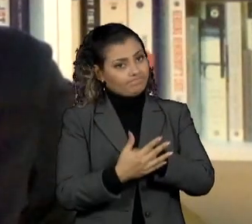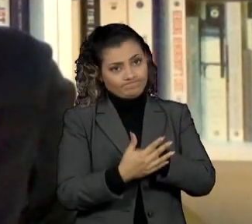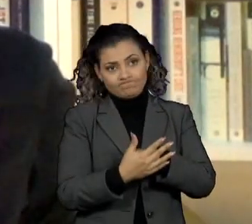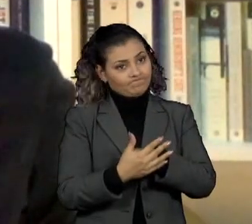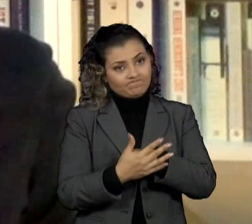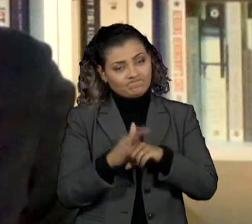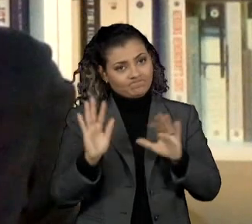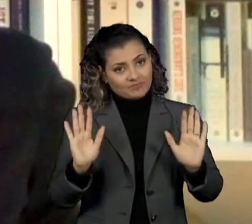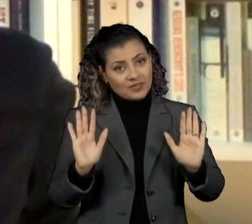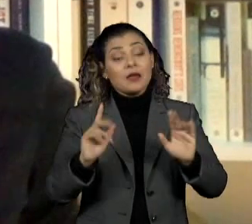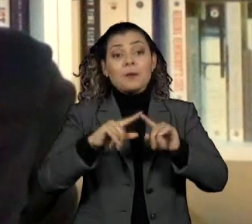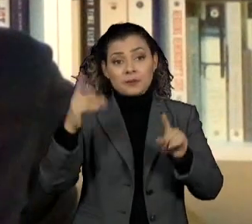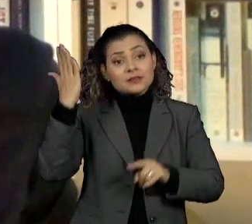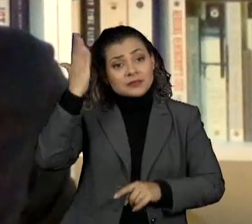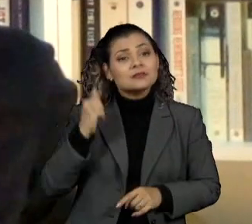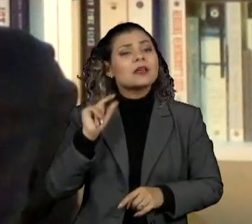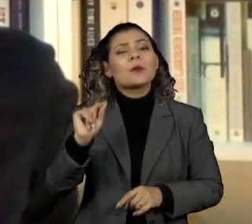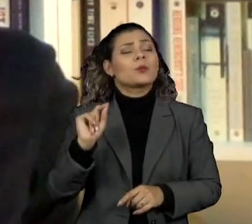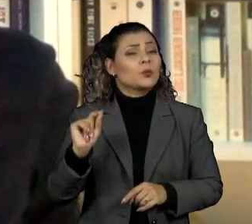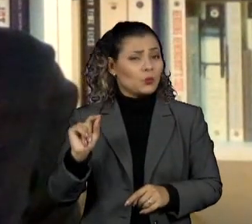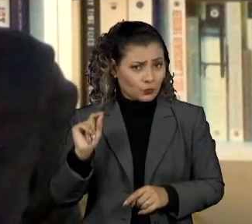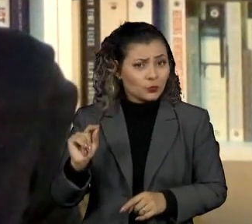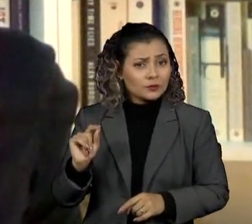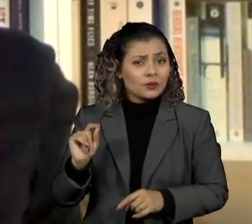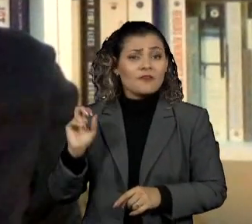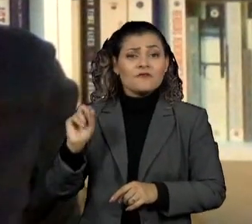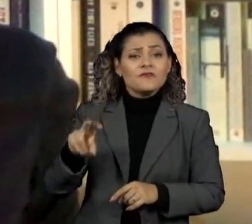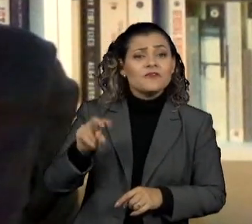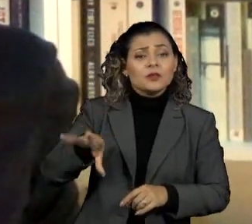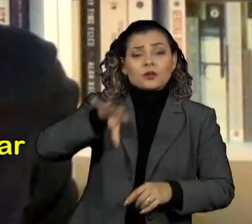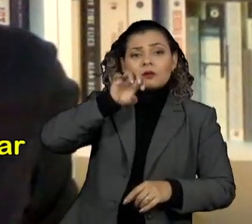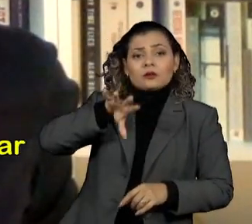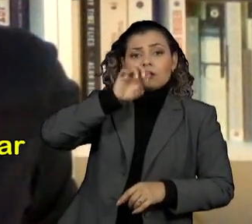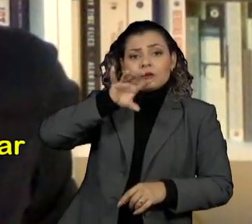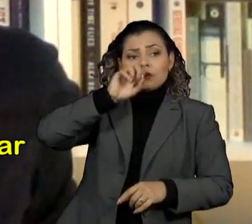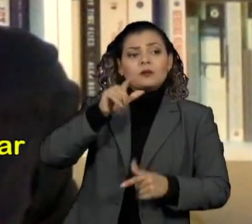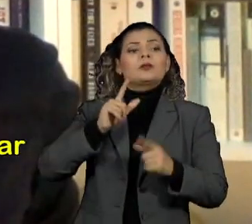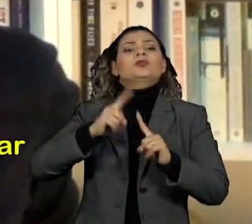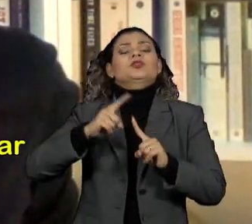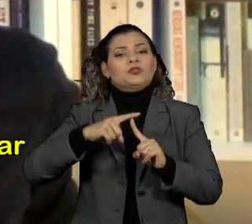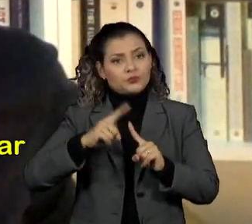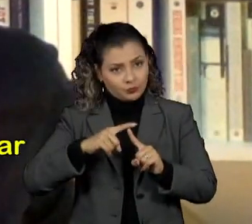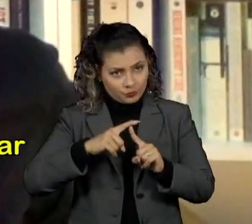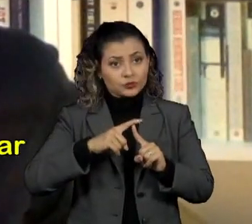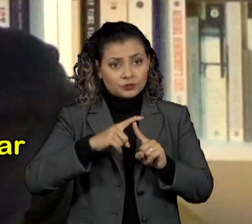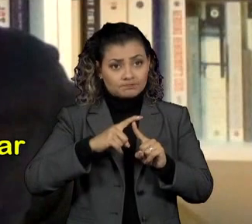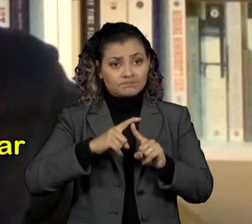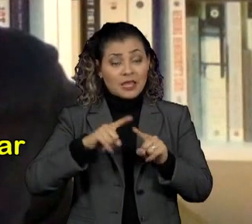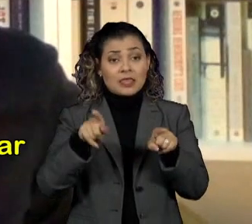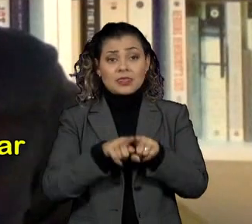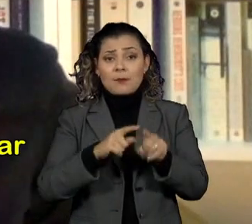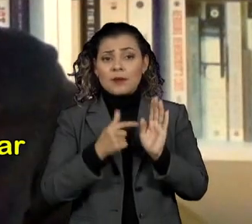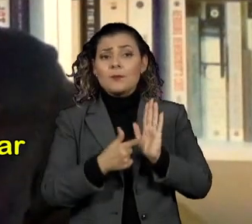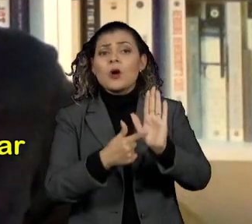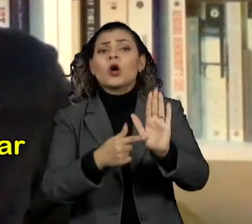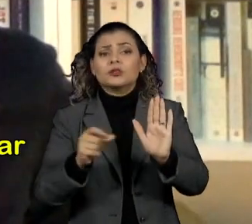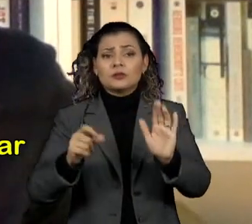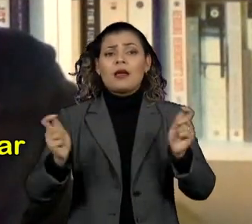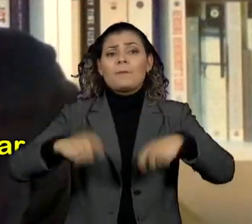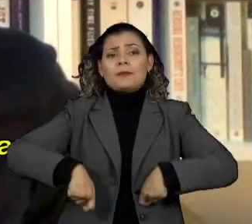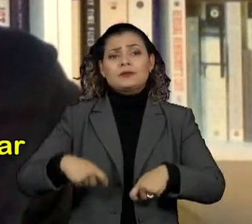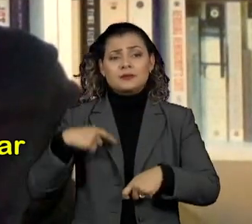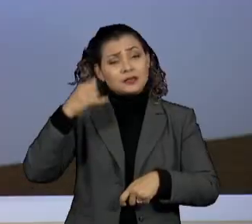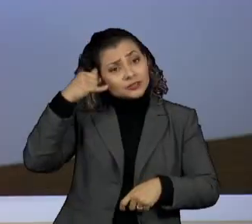is that this is true for several other respiratory viruses. And, in fact, the mechanism by which we can